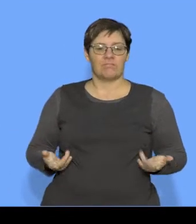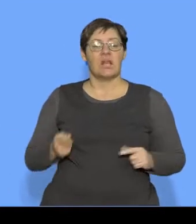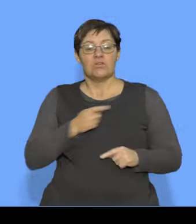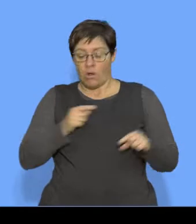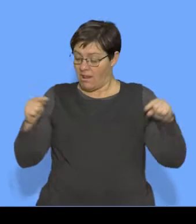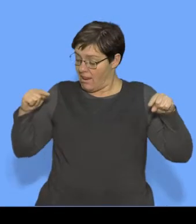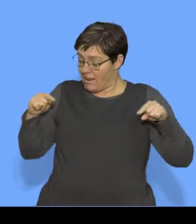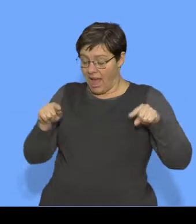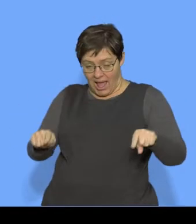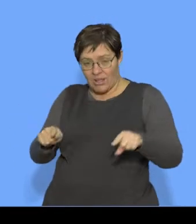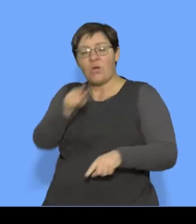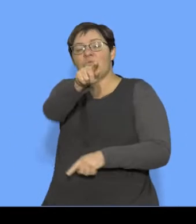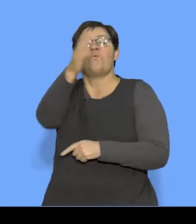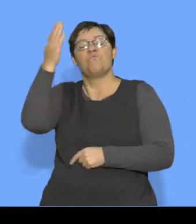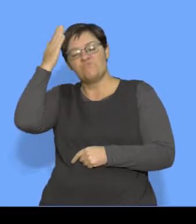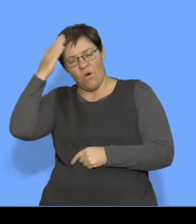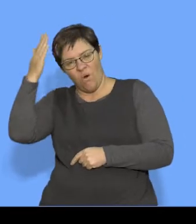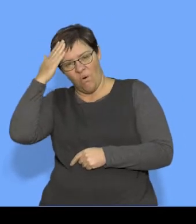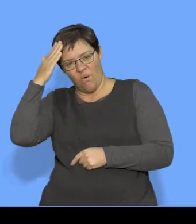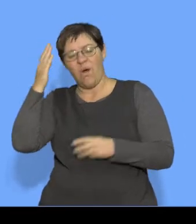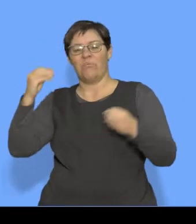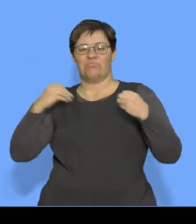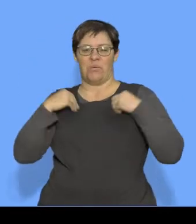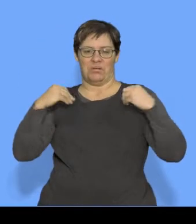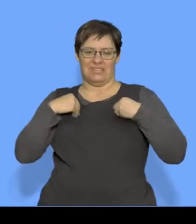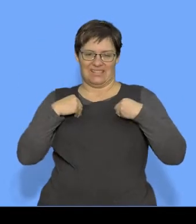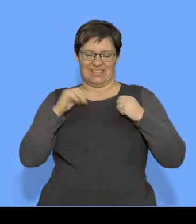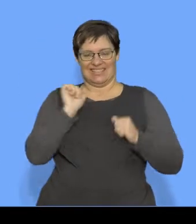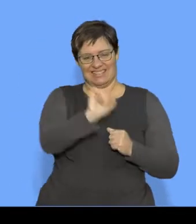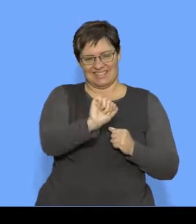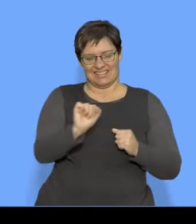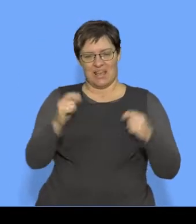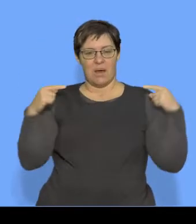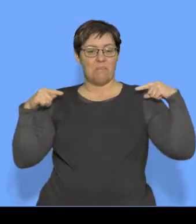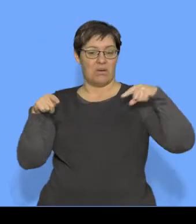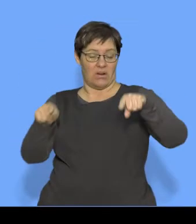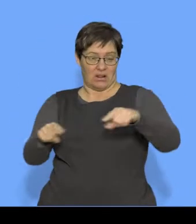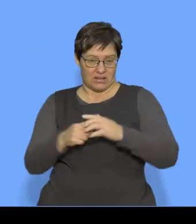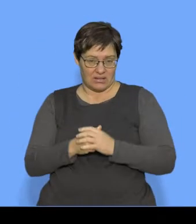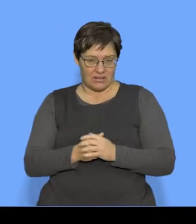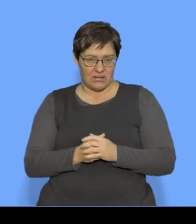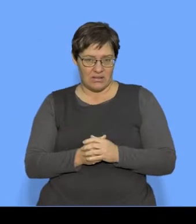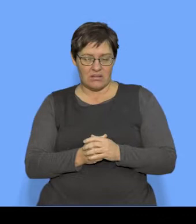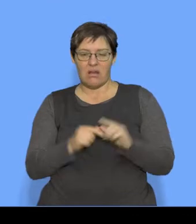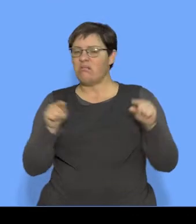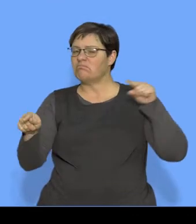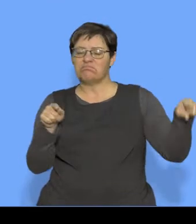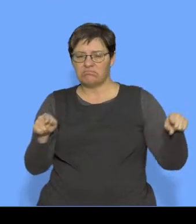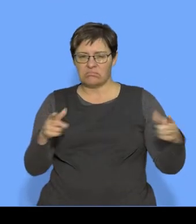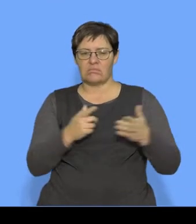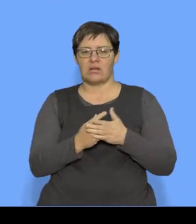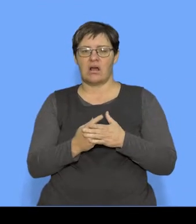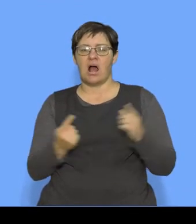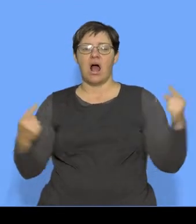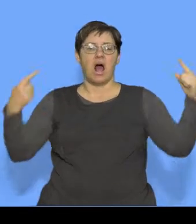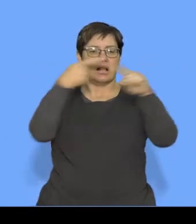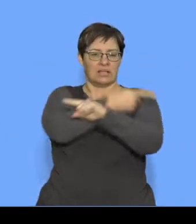the lines being parallel will be the properties of the parallel lines, your corresponding, your alternate, and